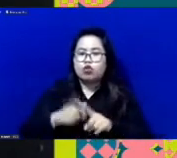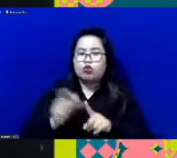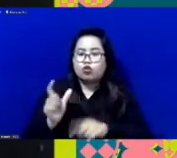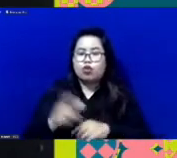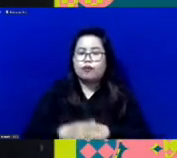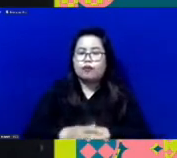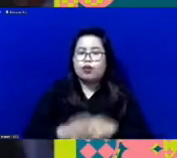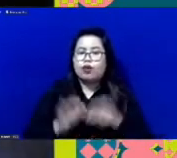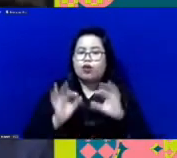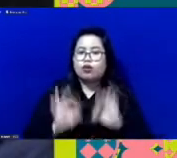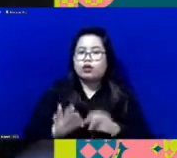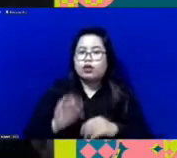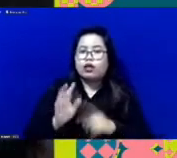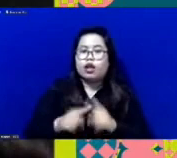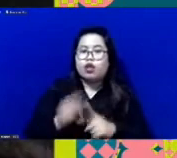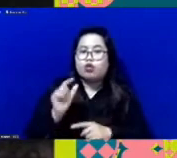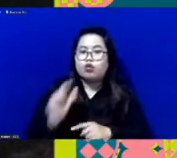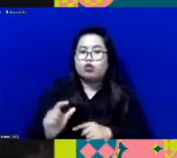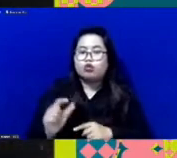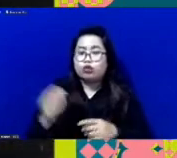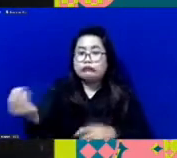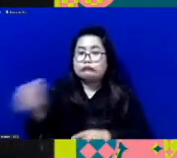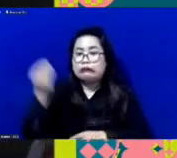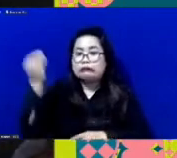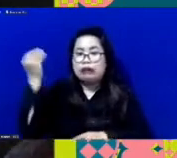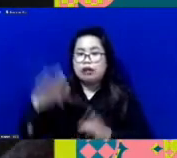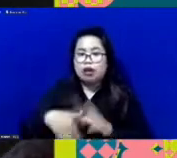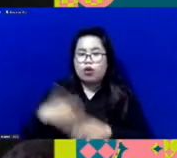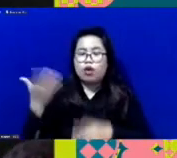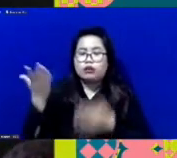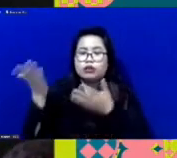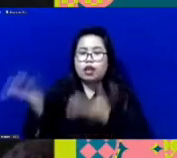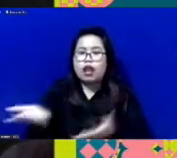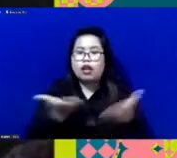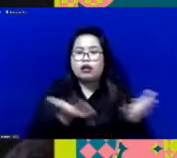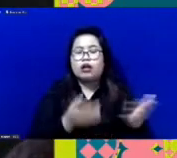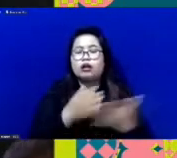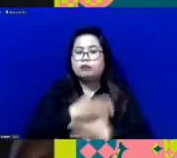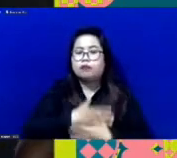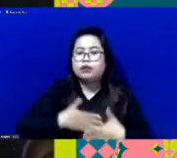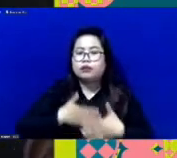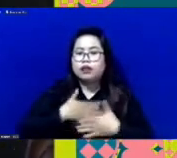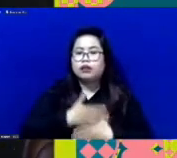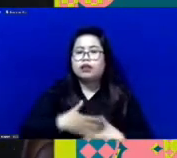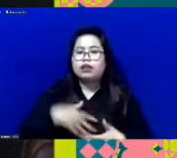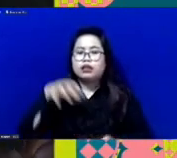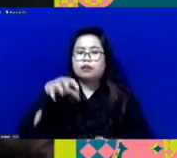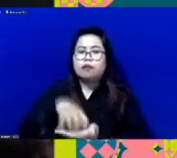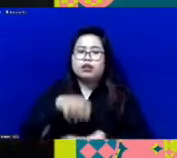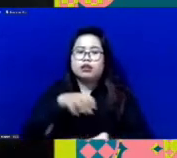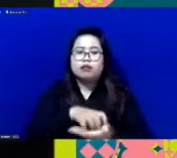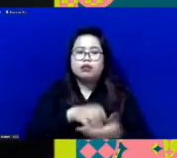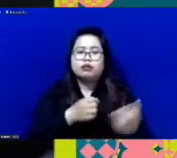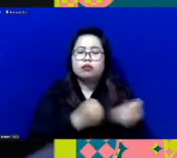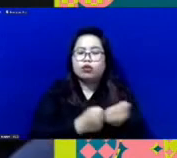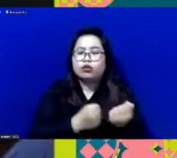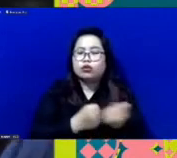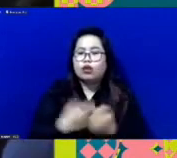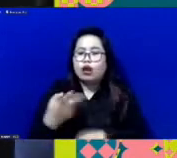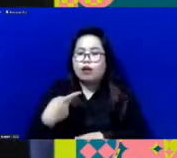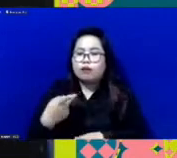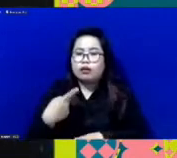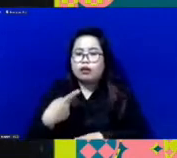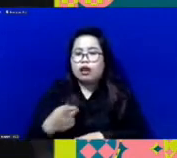wander outside, you can enjoy our sponsors partners booth at the heart of school area